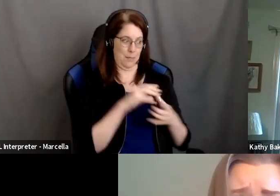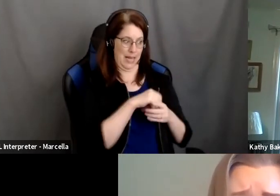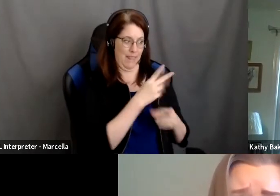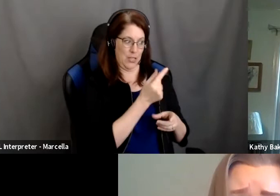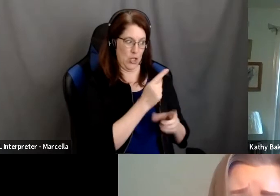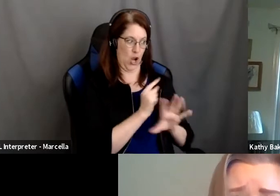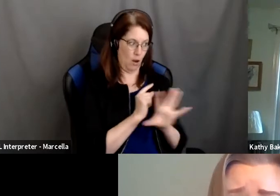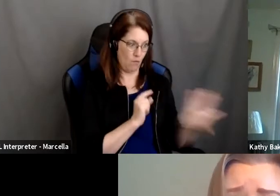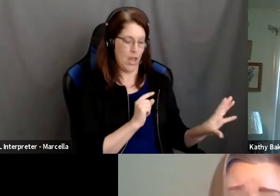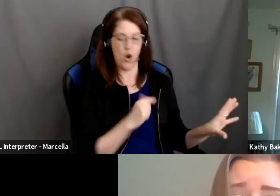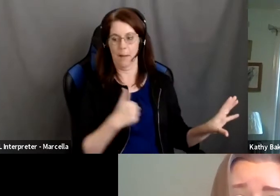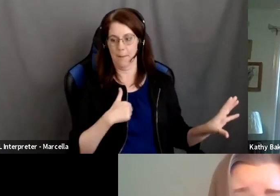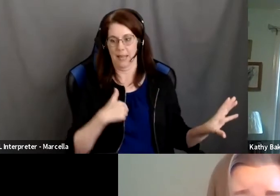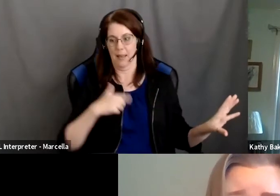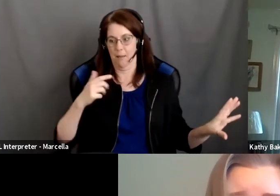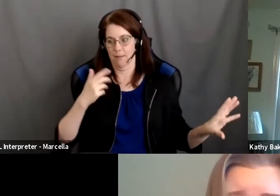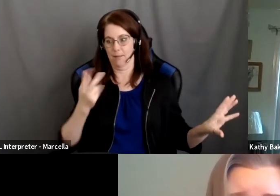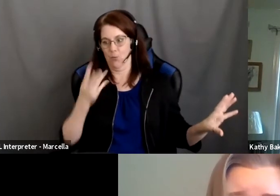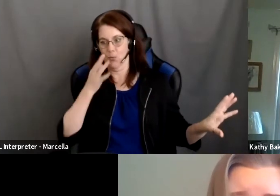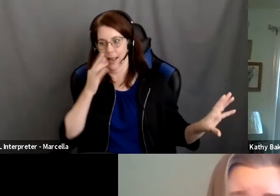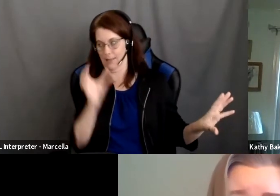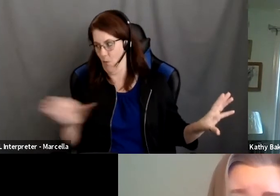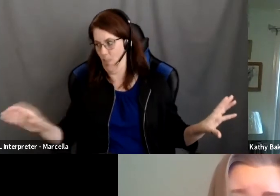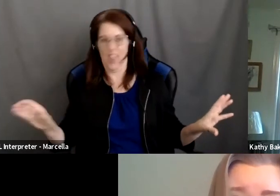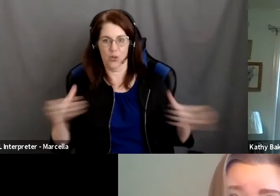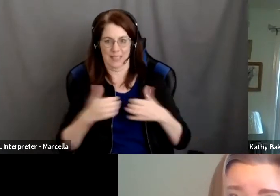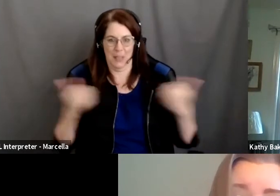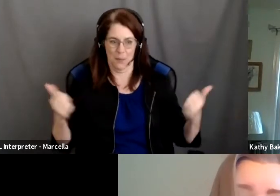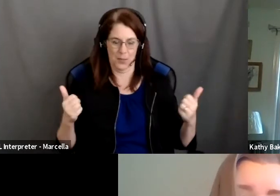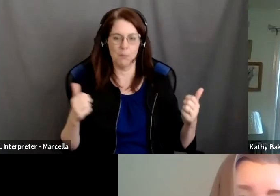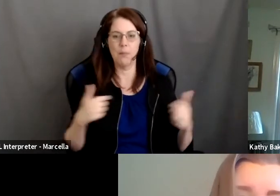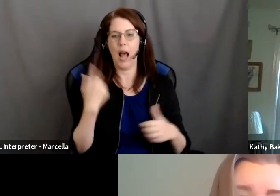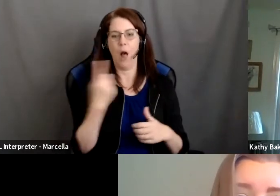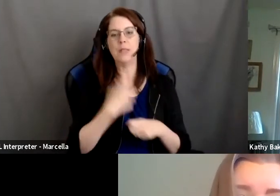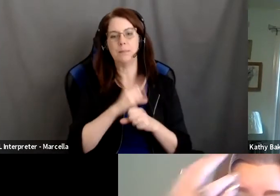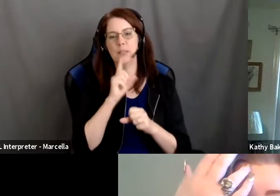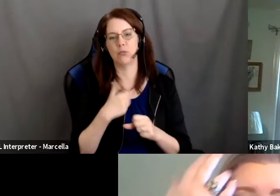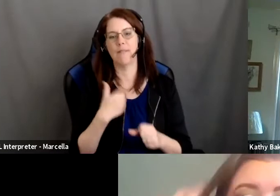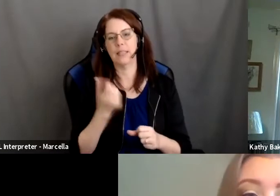keep them separated at that point. But I always make sure I've got all my supplies wherever we go to shelter for all of them.